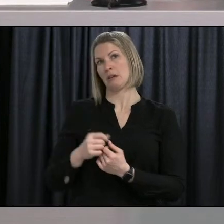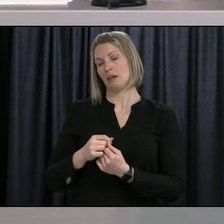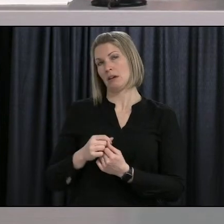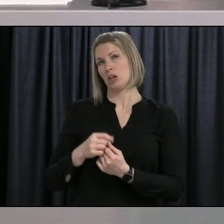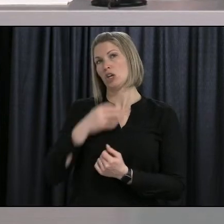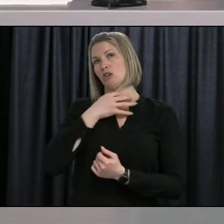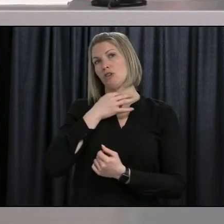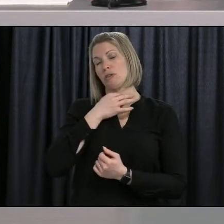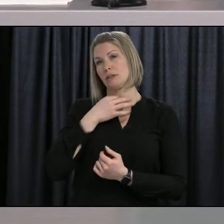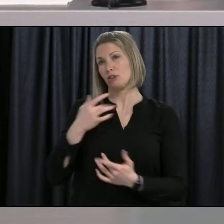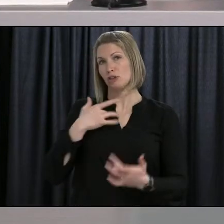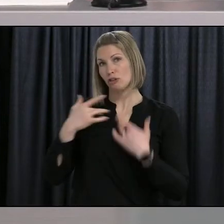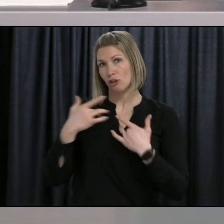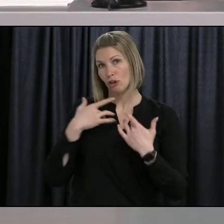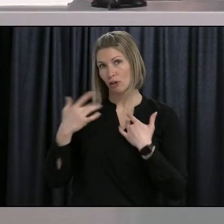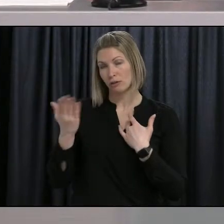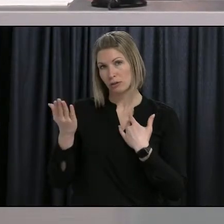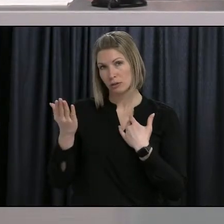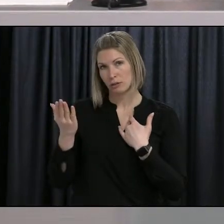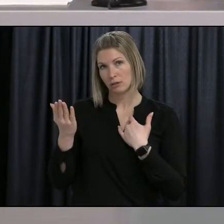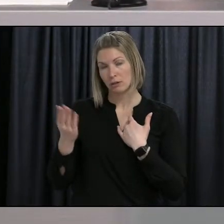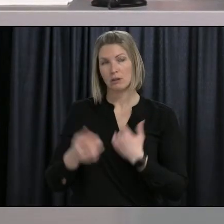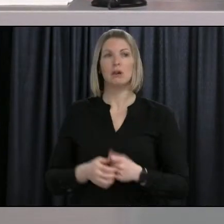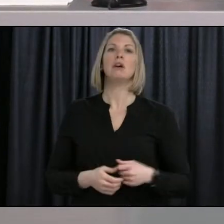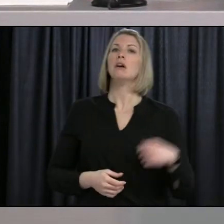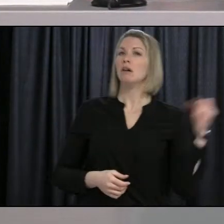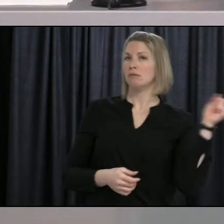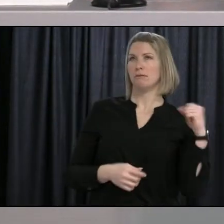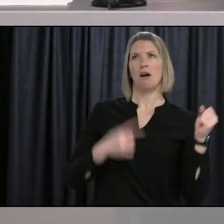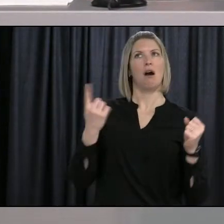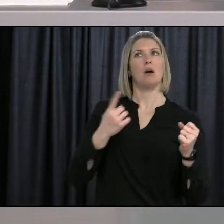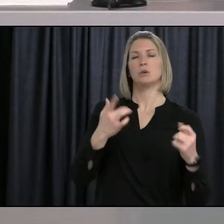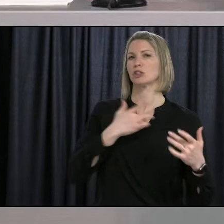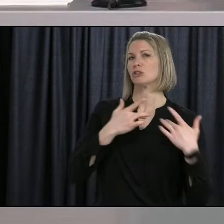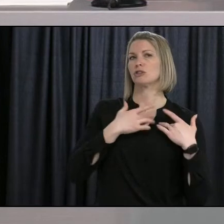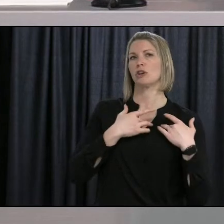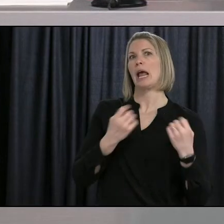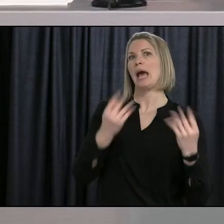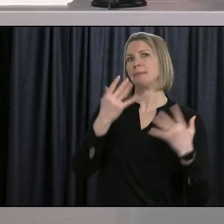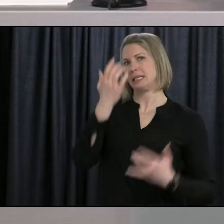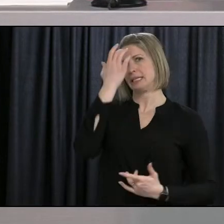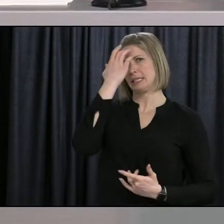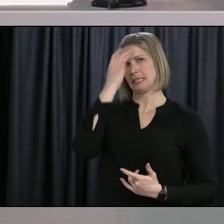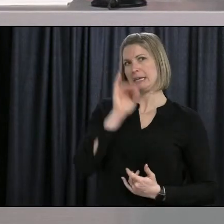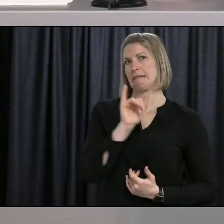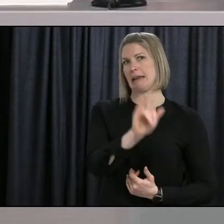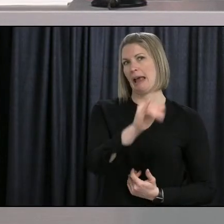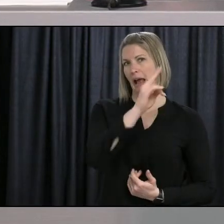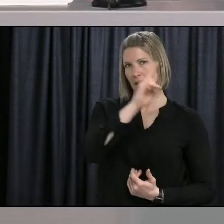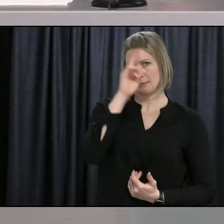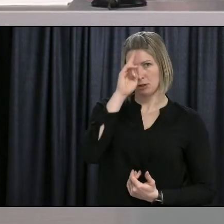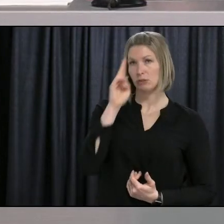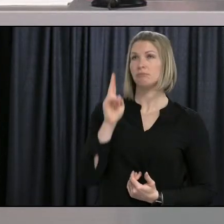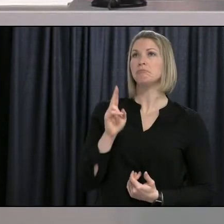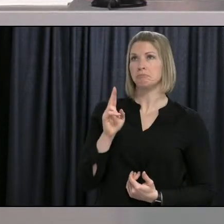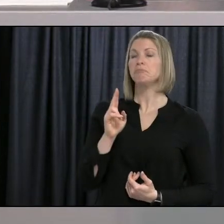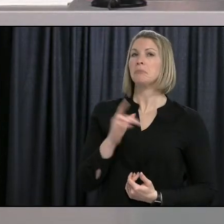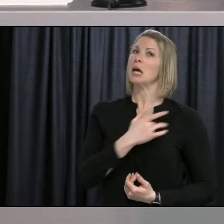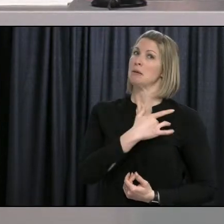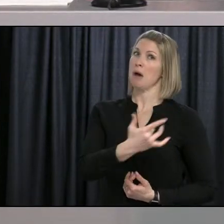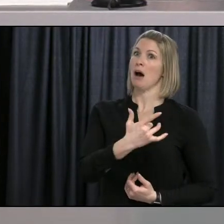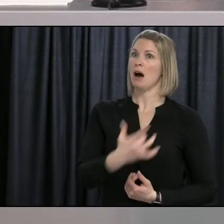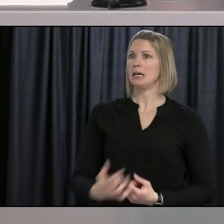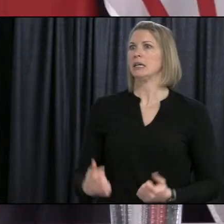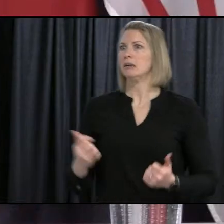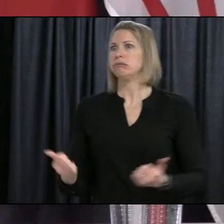numbers. I think we're always concerned about hospitalizations, Peter, and you're right, it does lag behind the